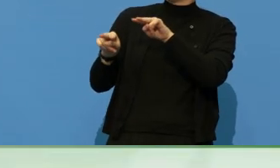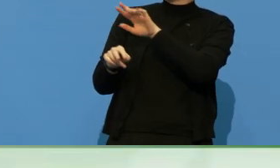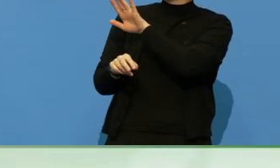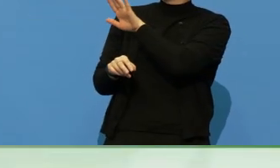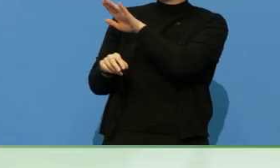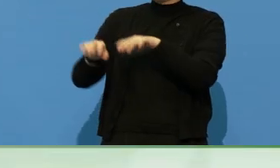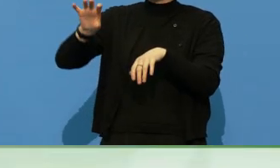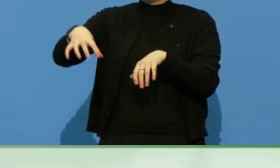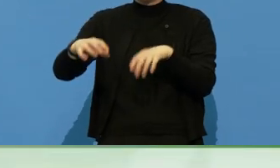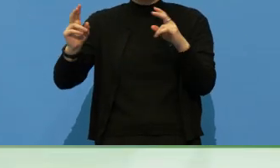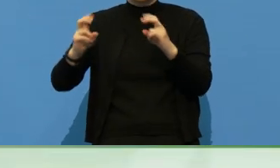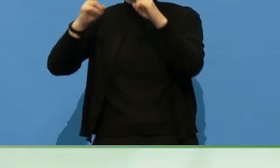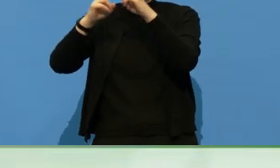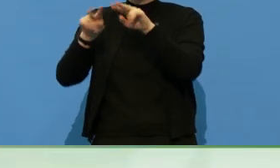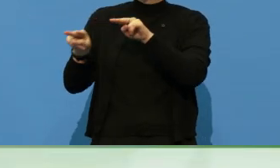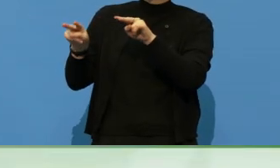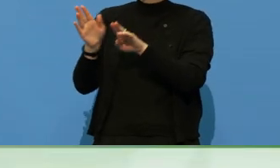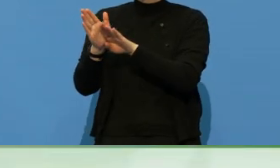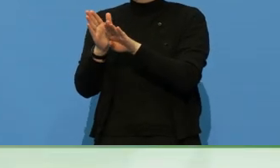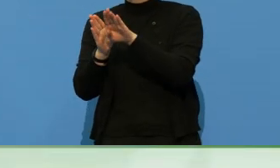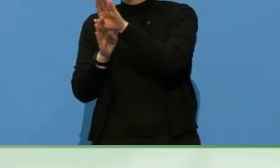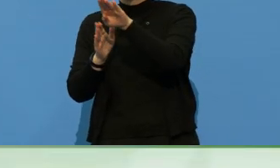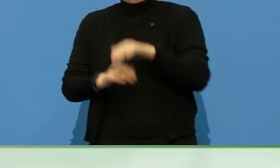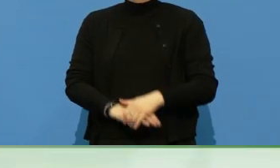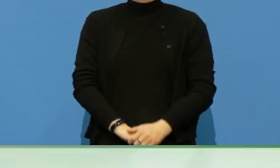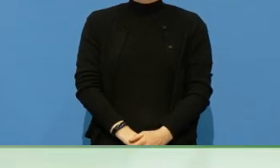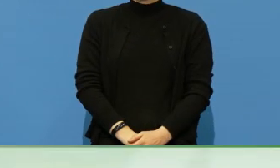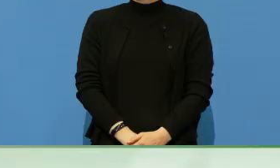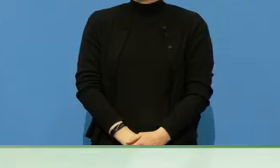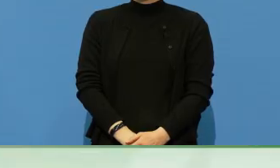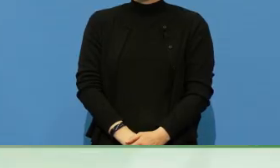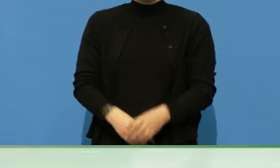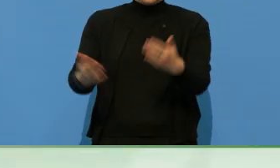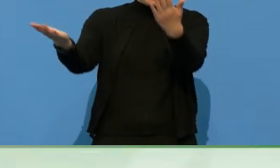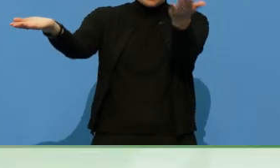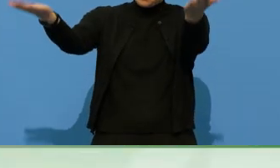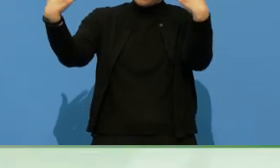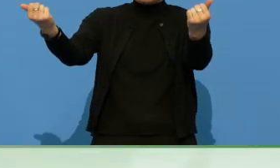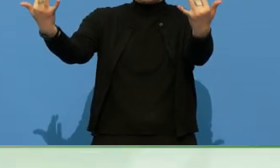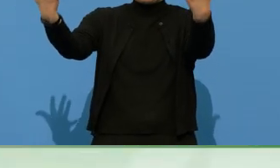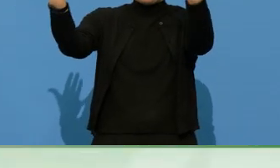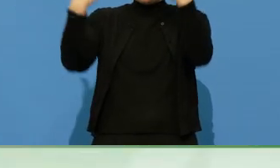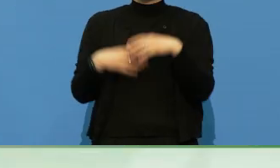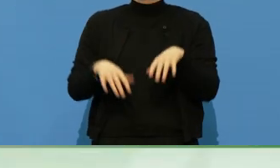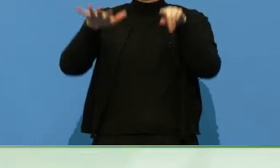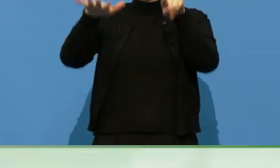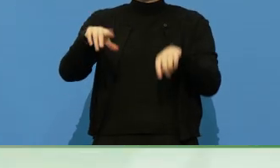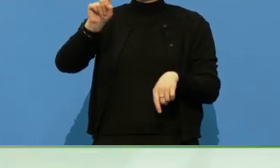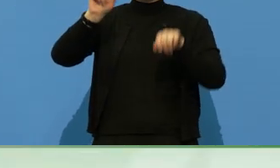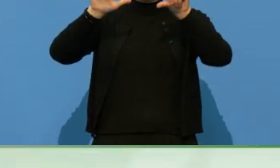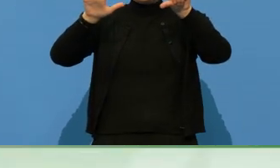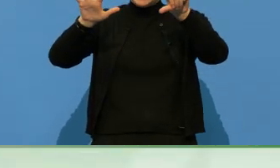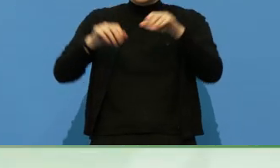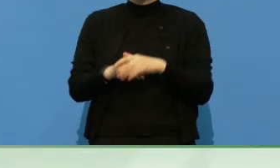Center in Paris. We are all invited now on June 16. I encourage everyone to download Switch